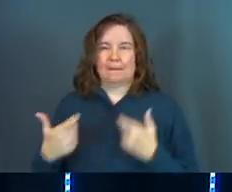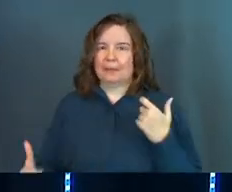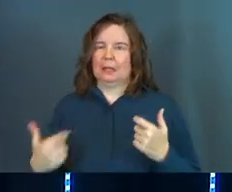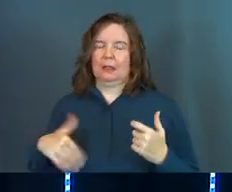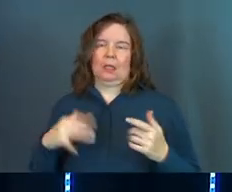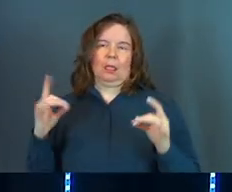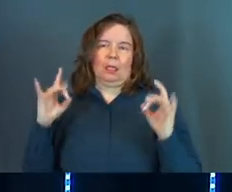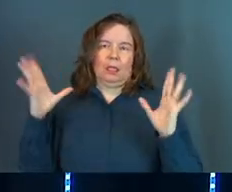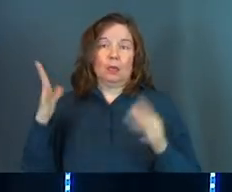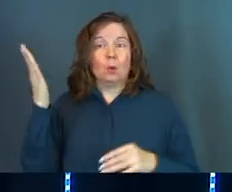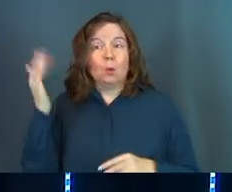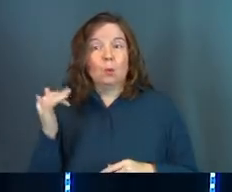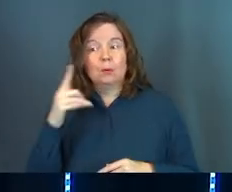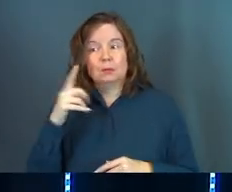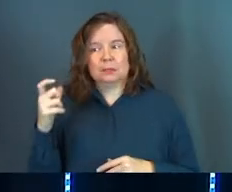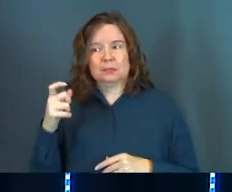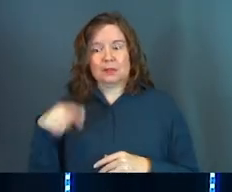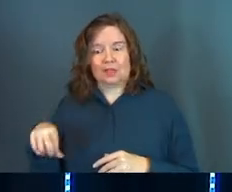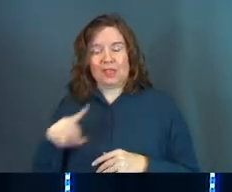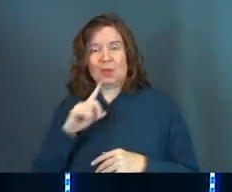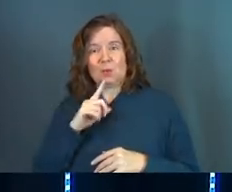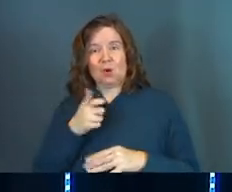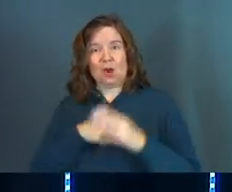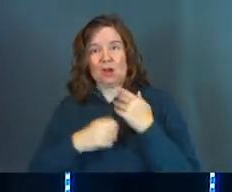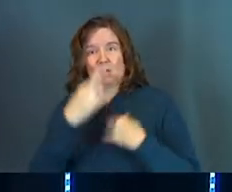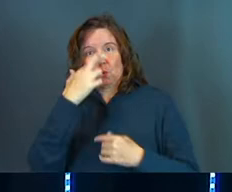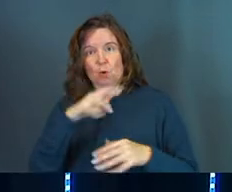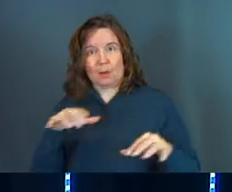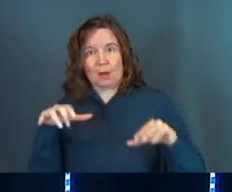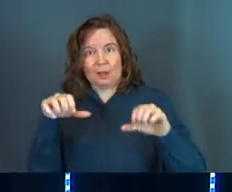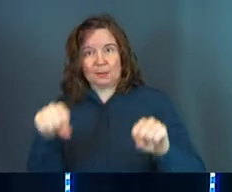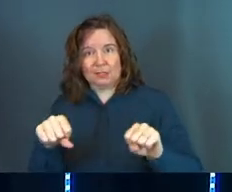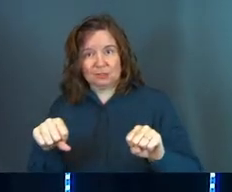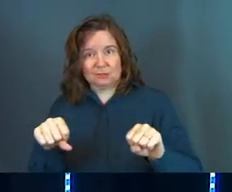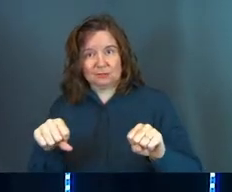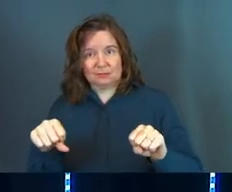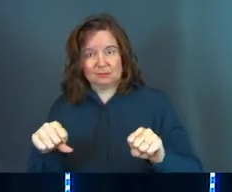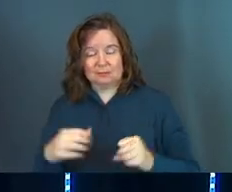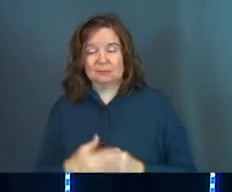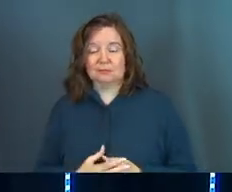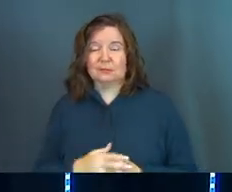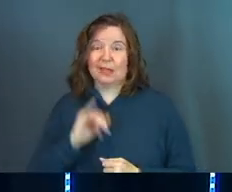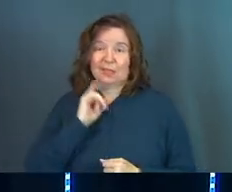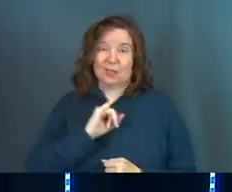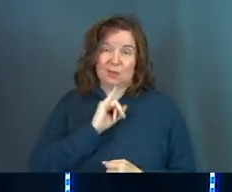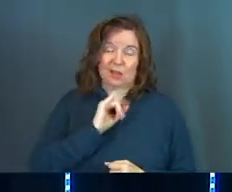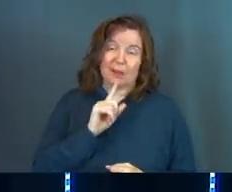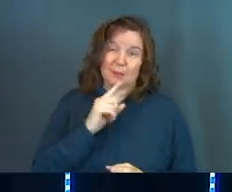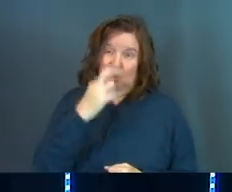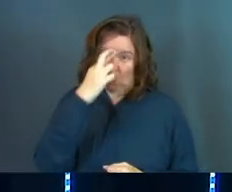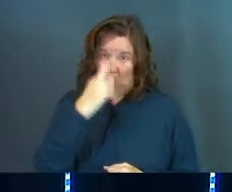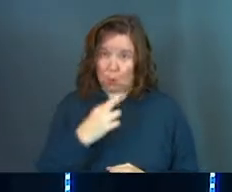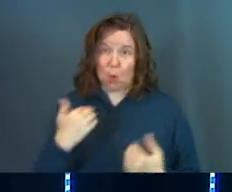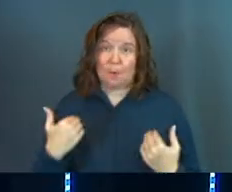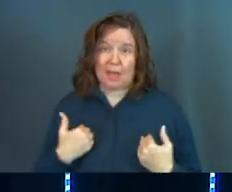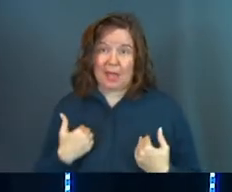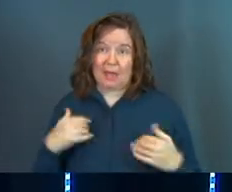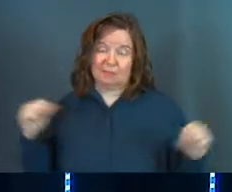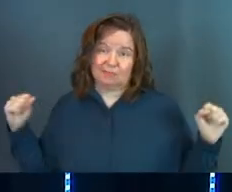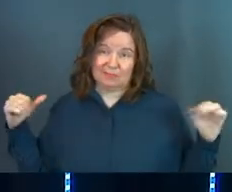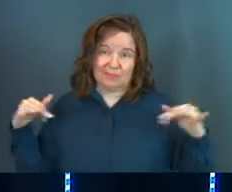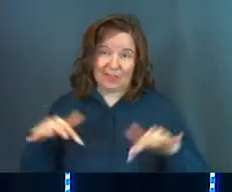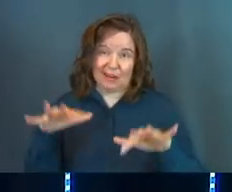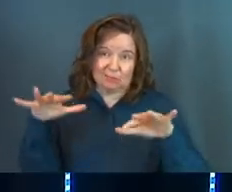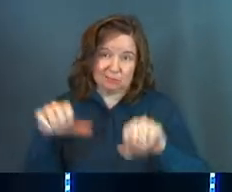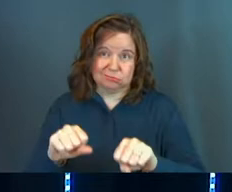deal. Why? Because they were under Roman occupation, the Israelites were. I mean, Rome had invaded, they